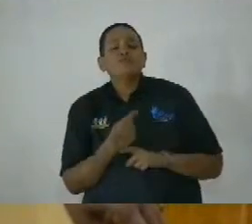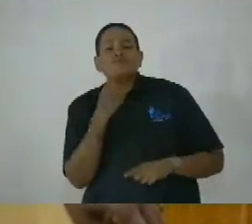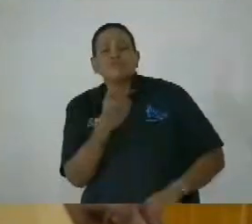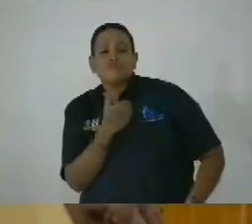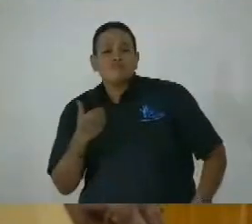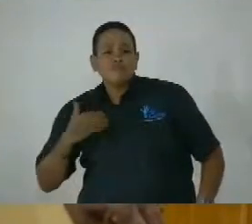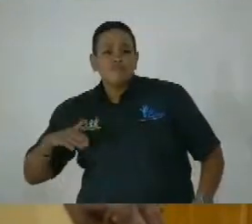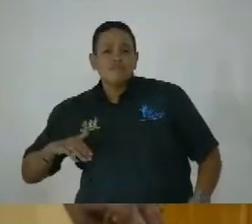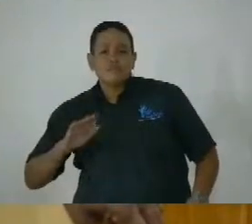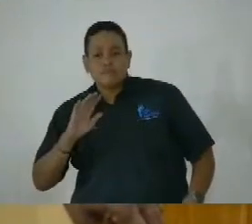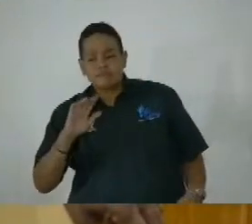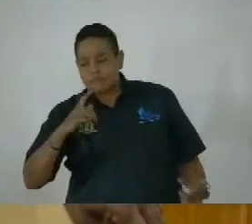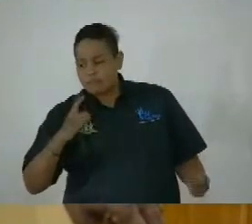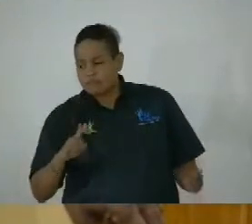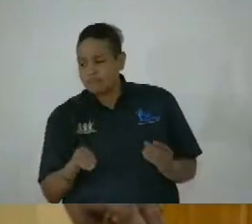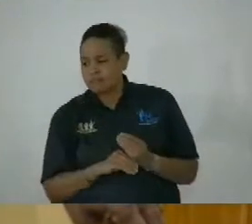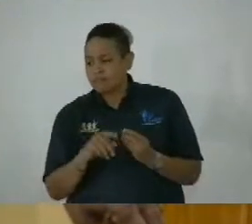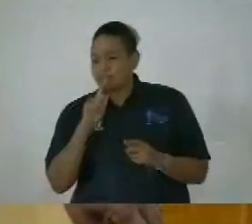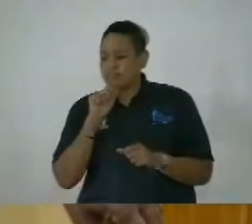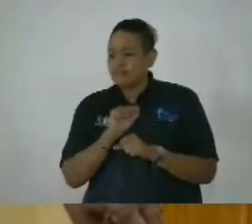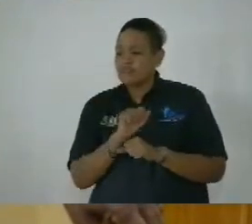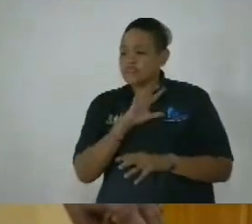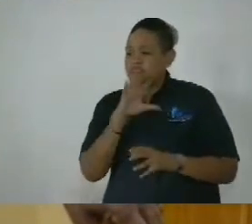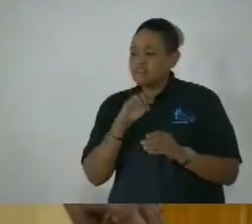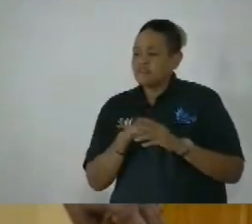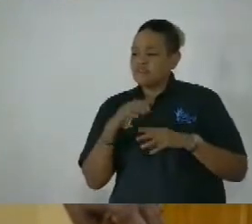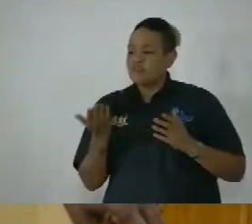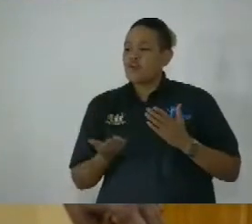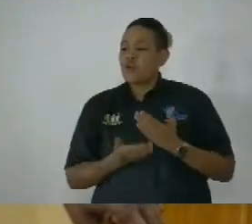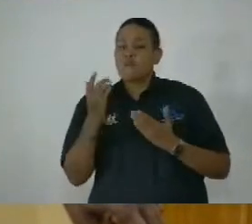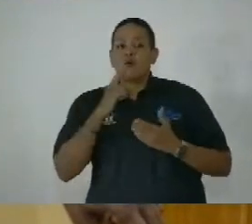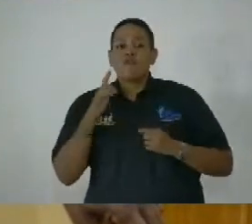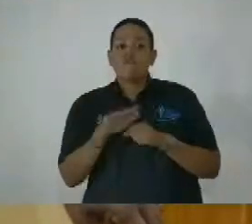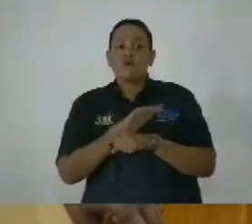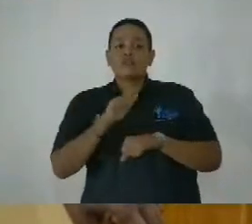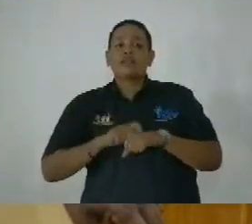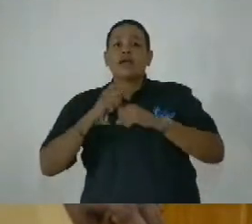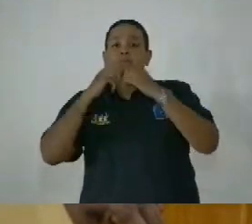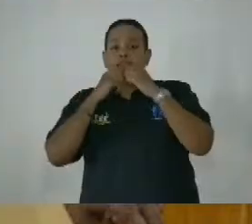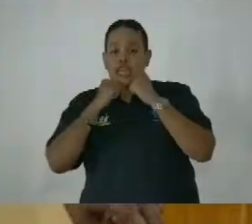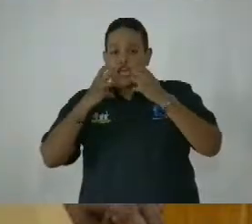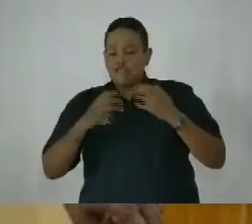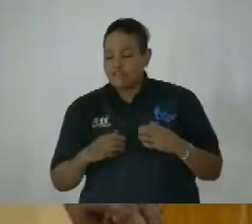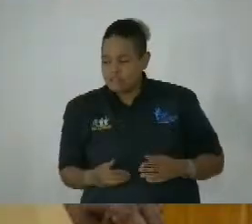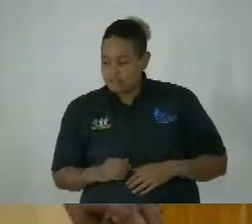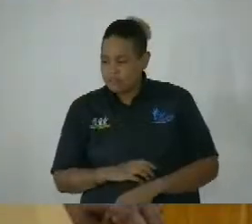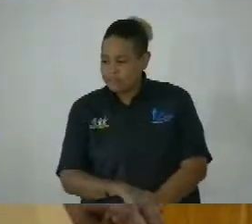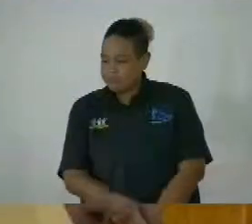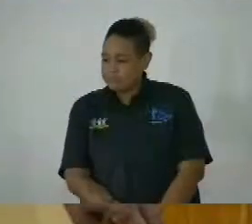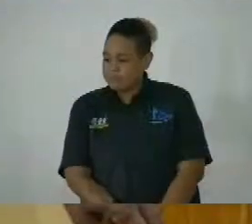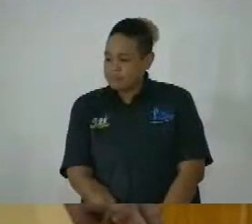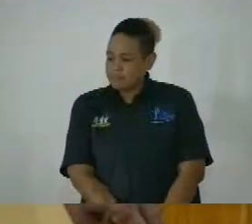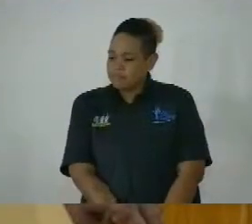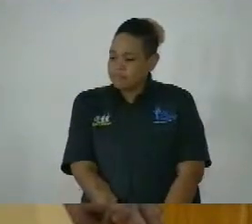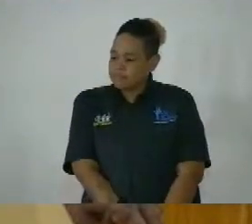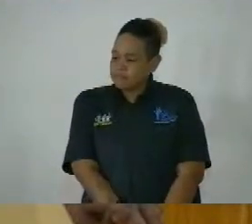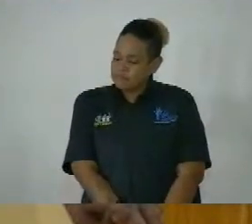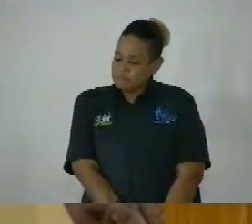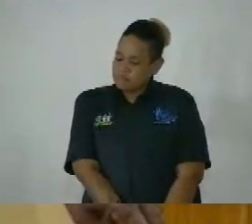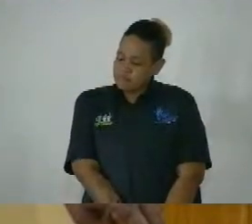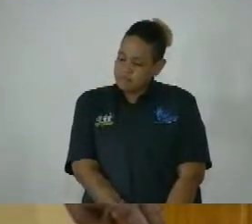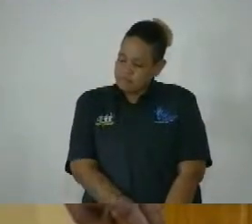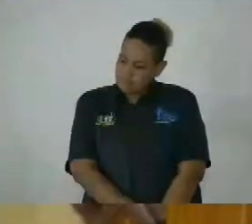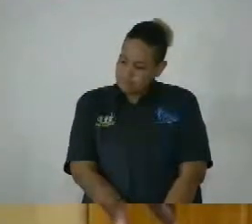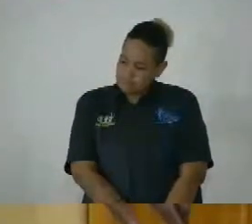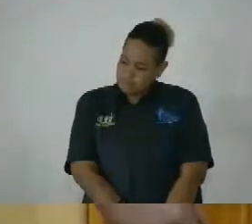of parliament. That literally involves almost full-time care. And it would have been,